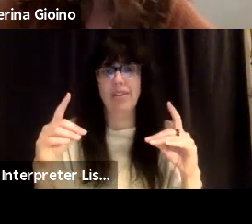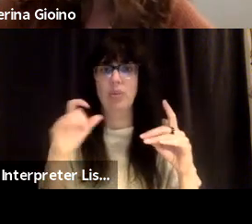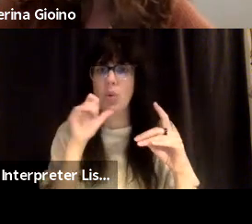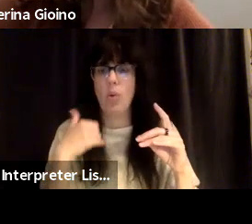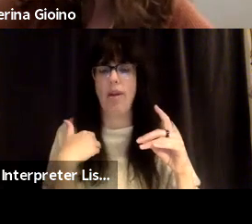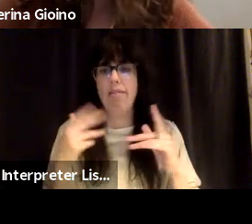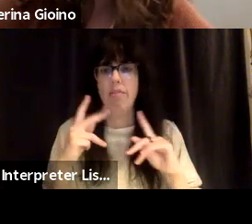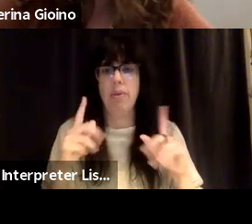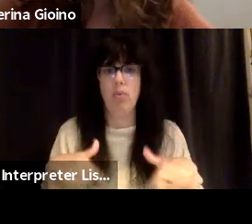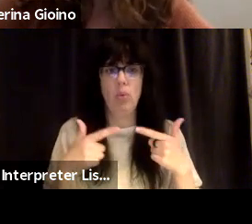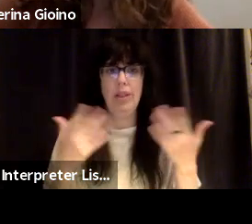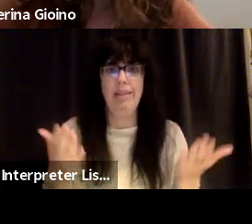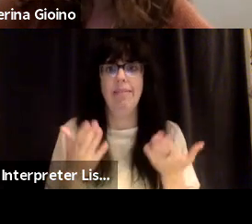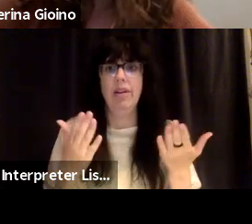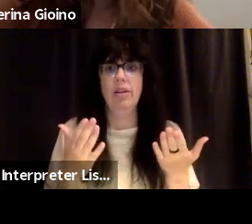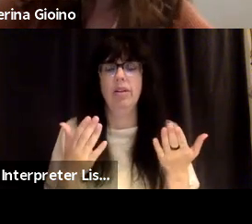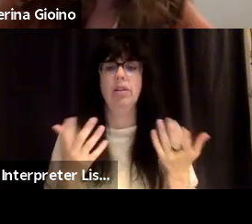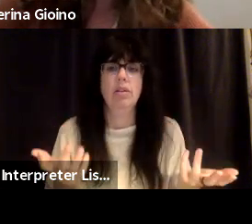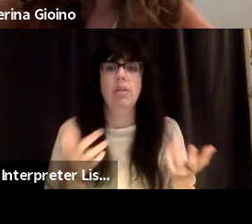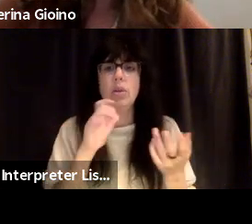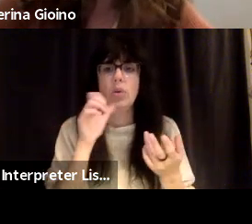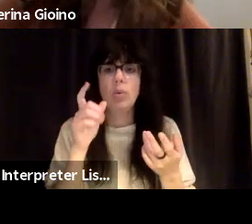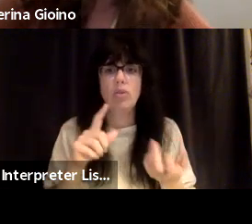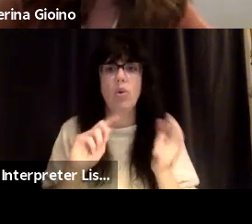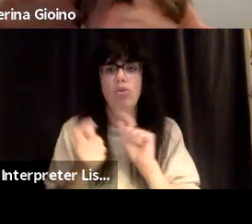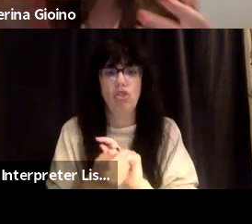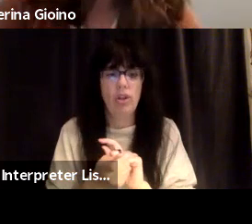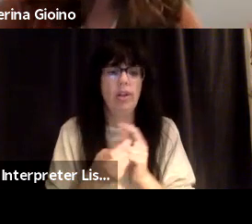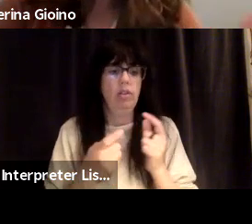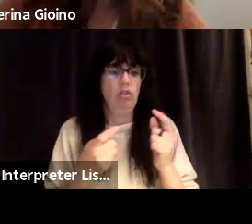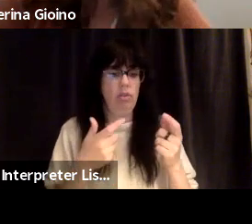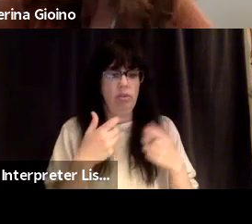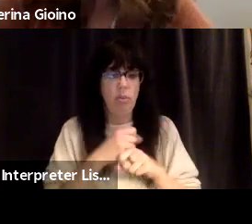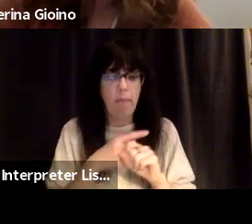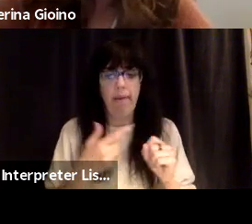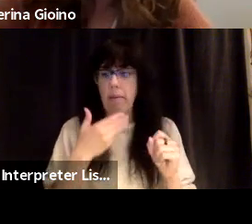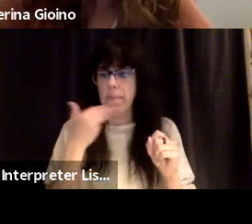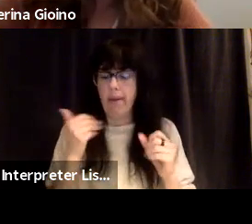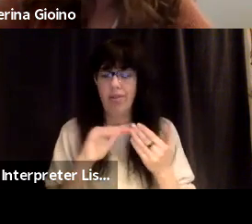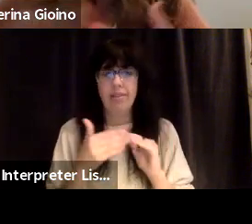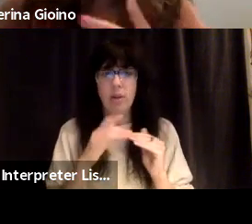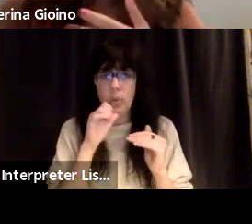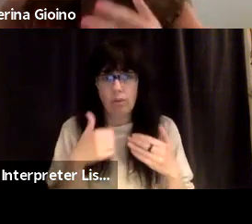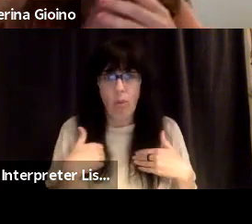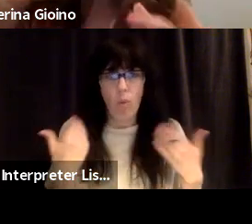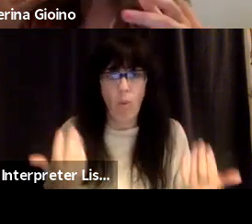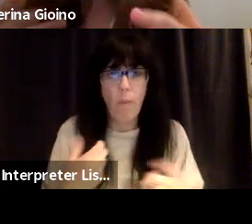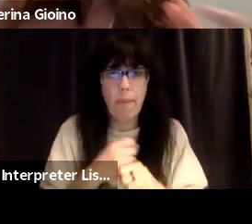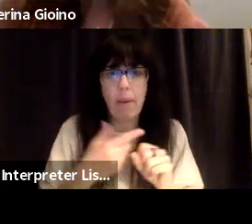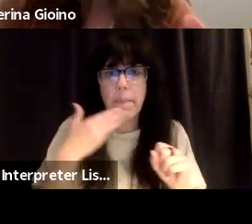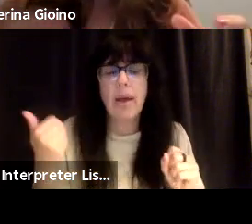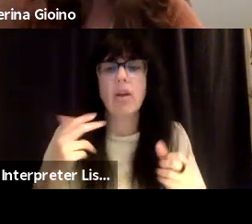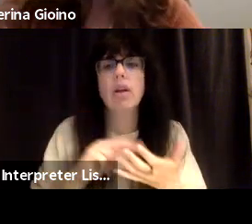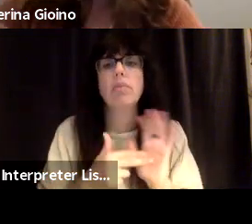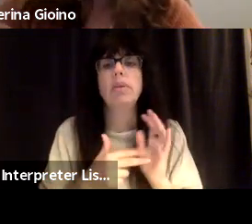essentially why I'm running, is because if we don't physically change our city, we don't make it better for the people who actually want to live here, we won't have a city to begin with. But no longer is the